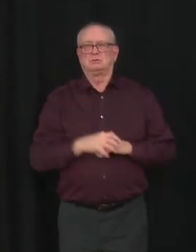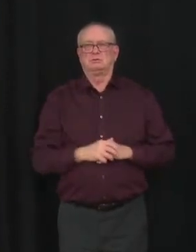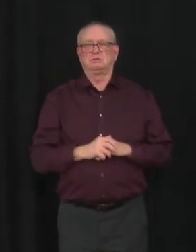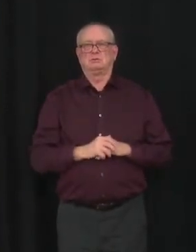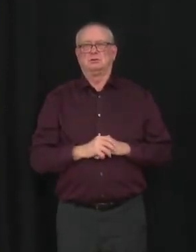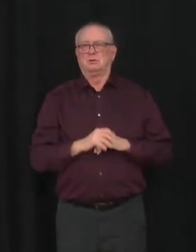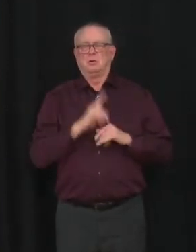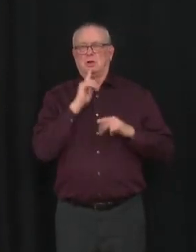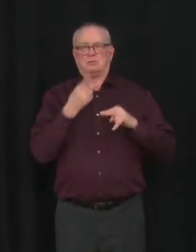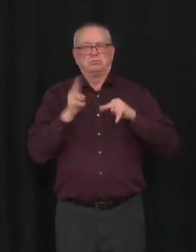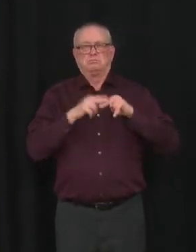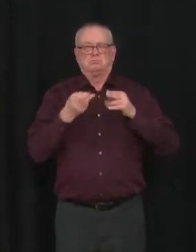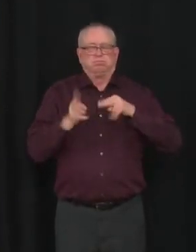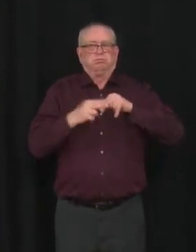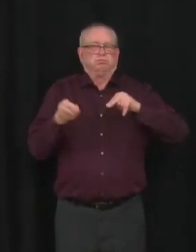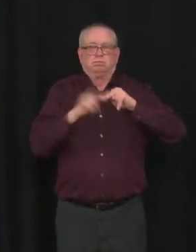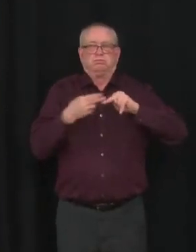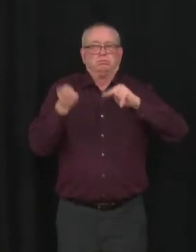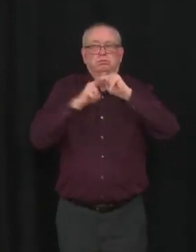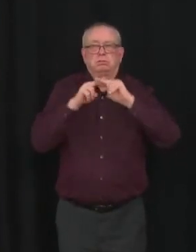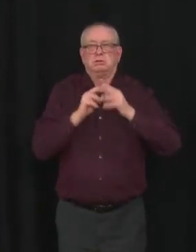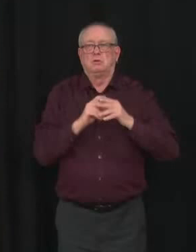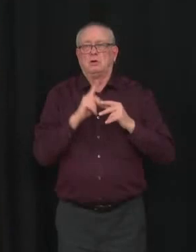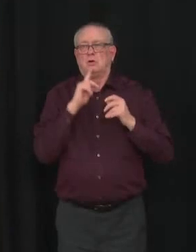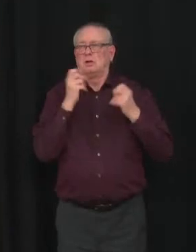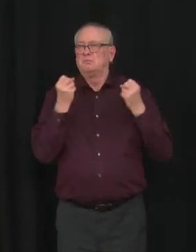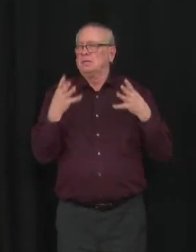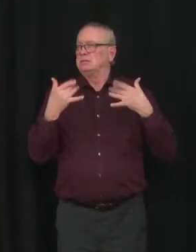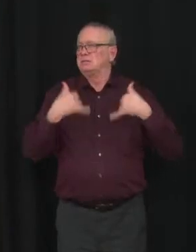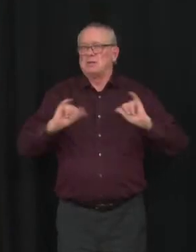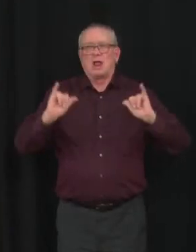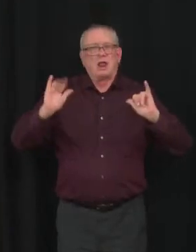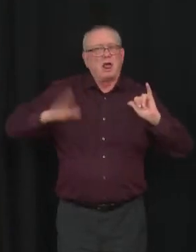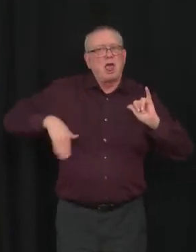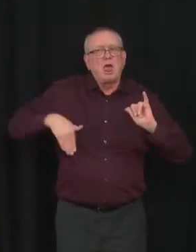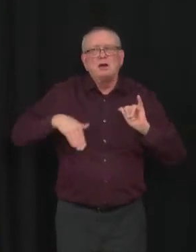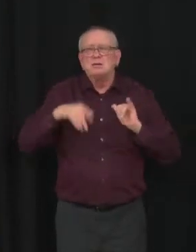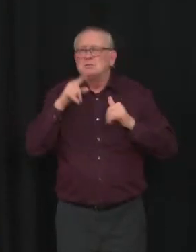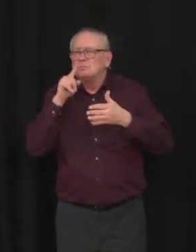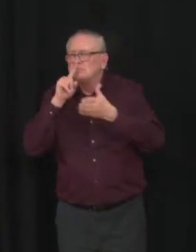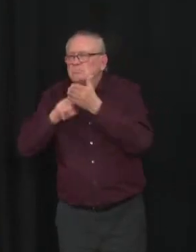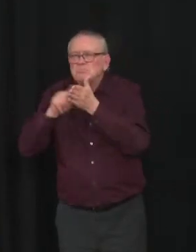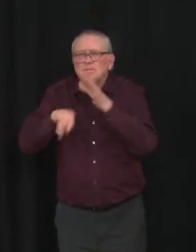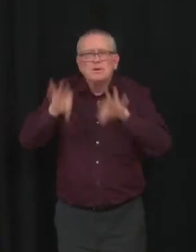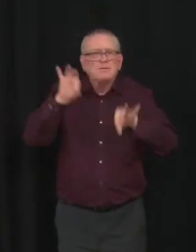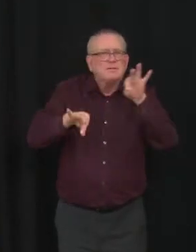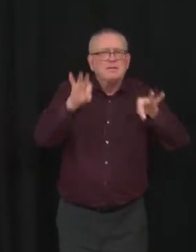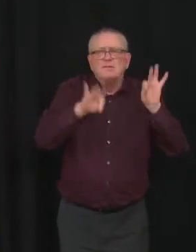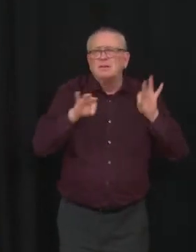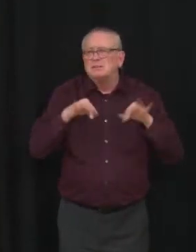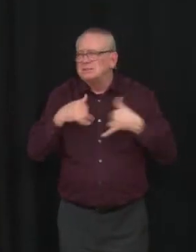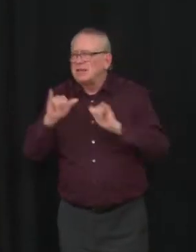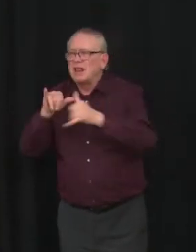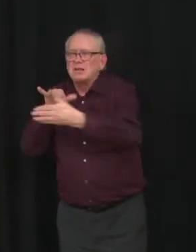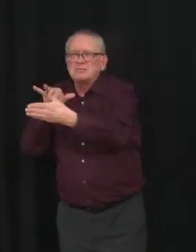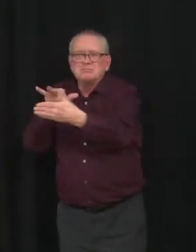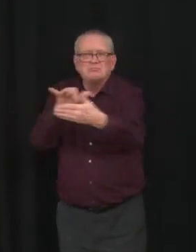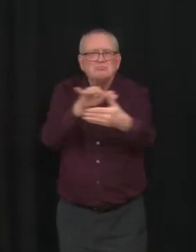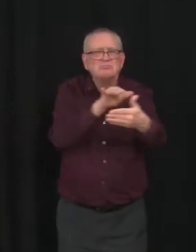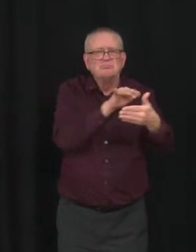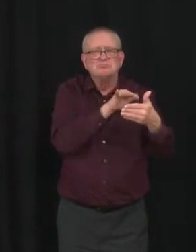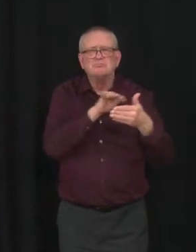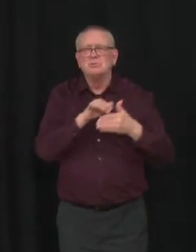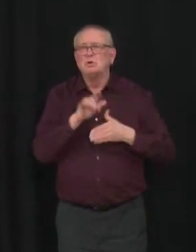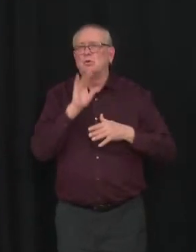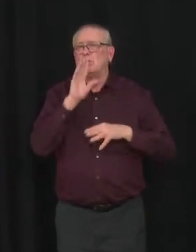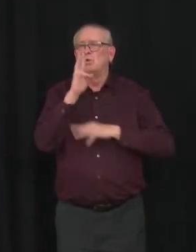many unknowns about this variant, and we continue to very closely study the emerging data around the world. But what we do know is that